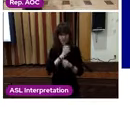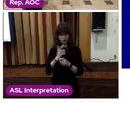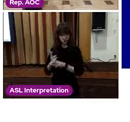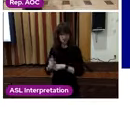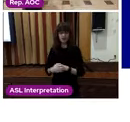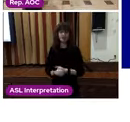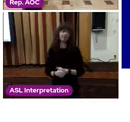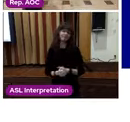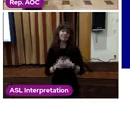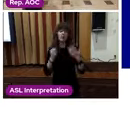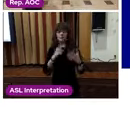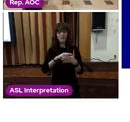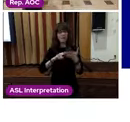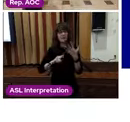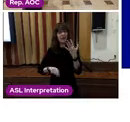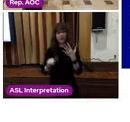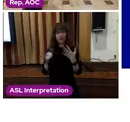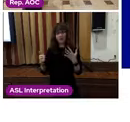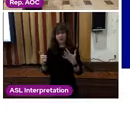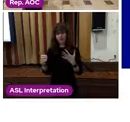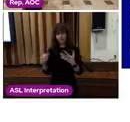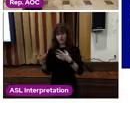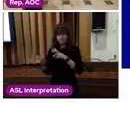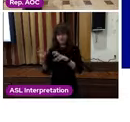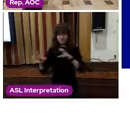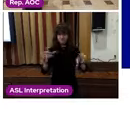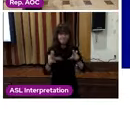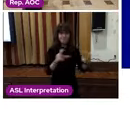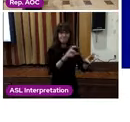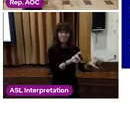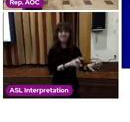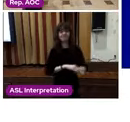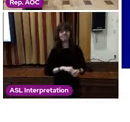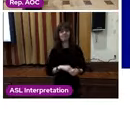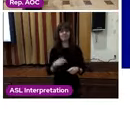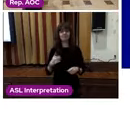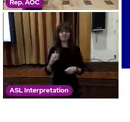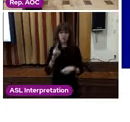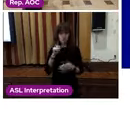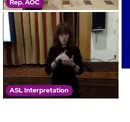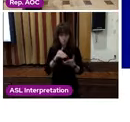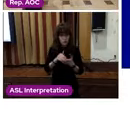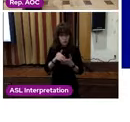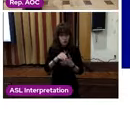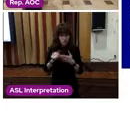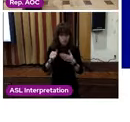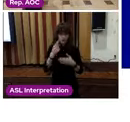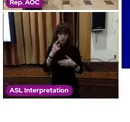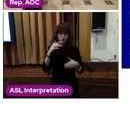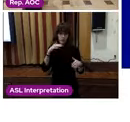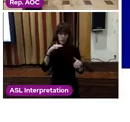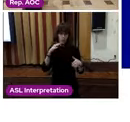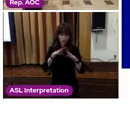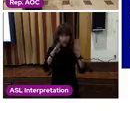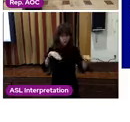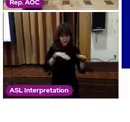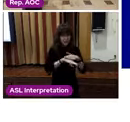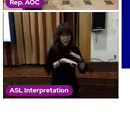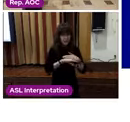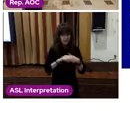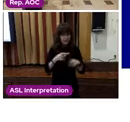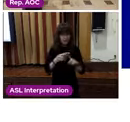there's a whole bunch of other ones here. We've got a $2 million grant for housing access for Chaya